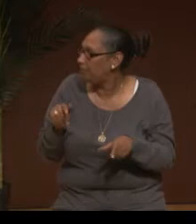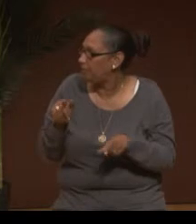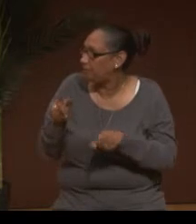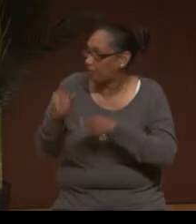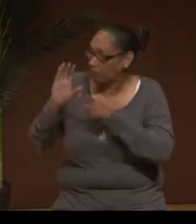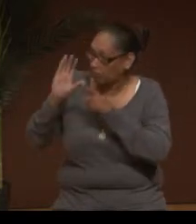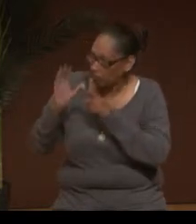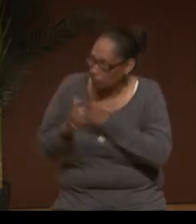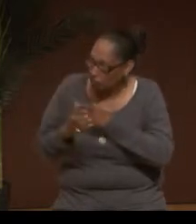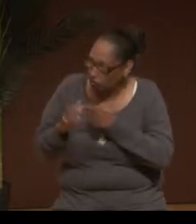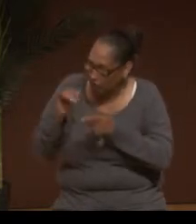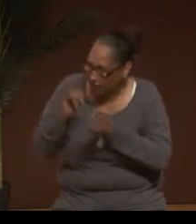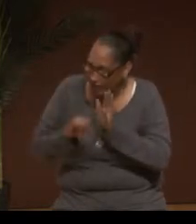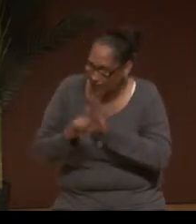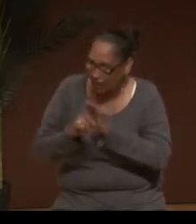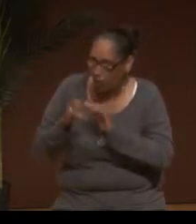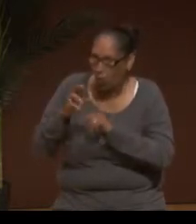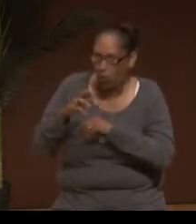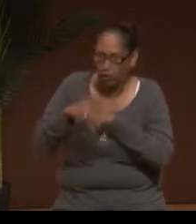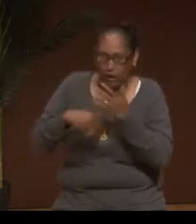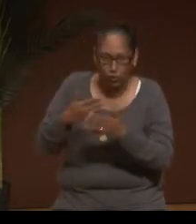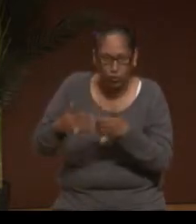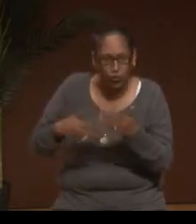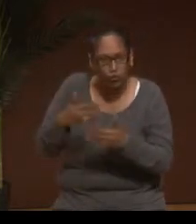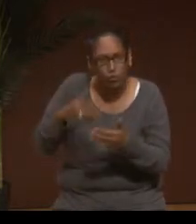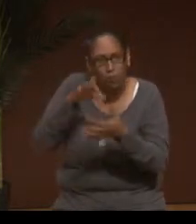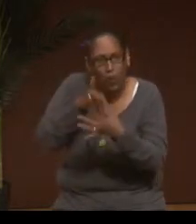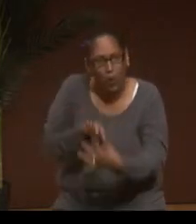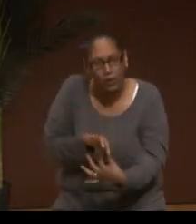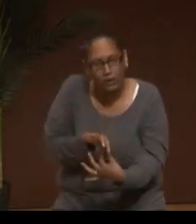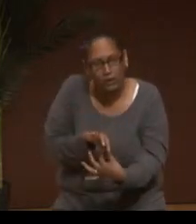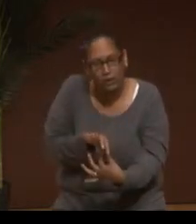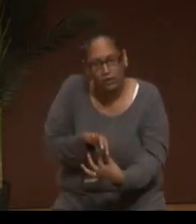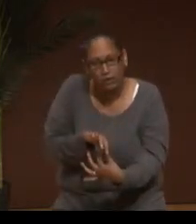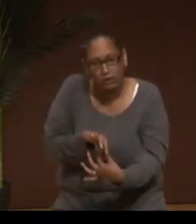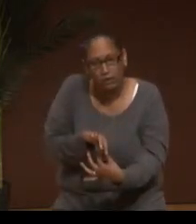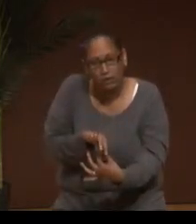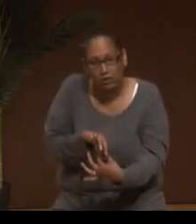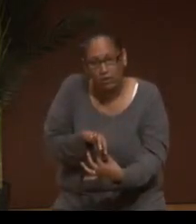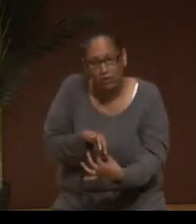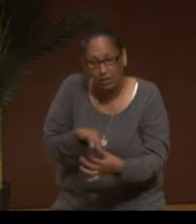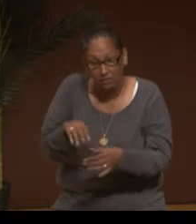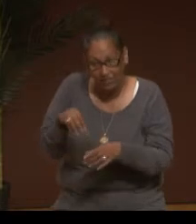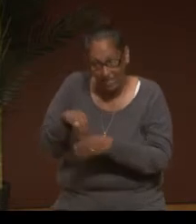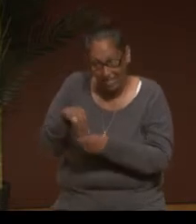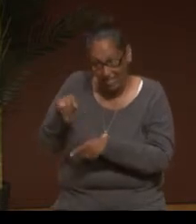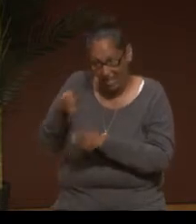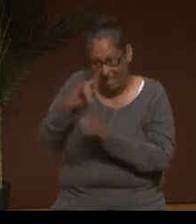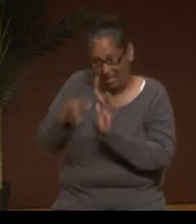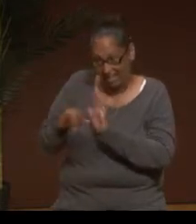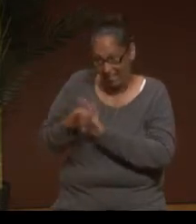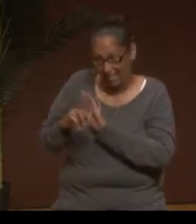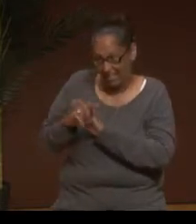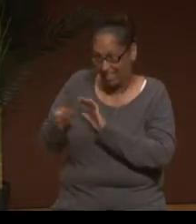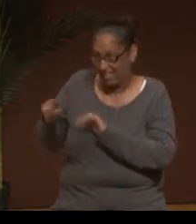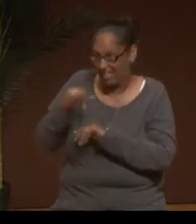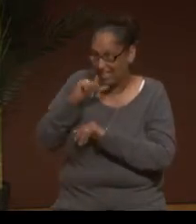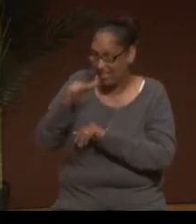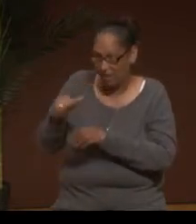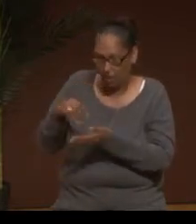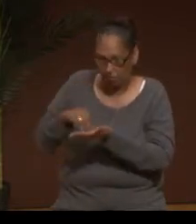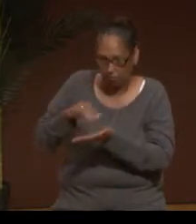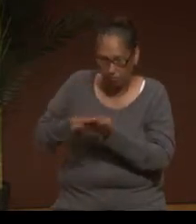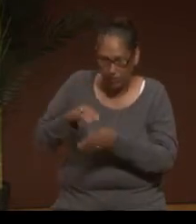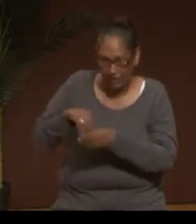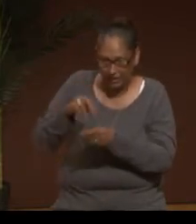cultural identity or sense of social belonging. And just as our identities are not embedded in our DNA,